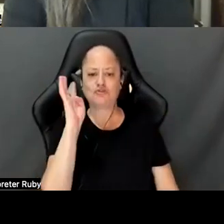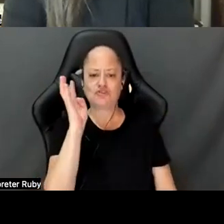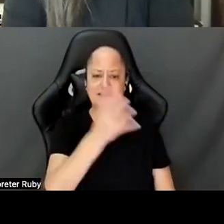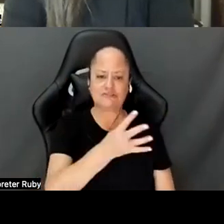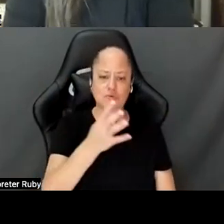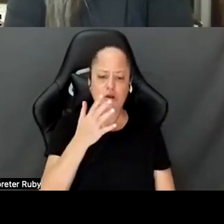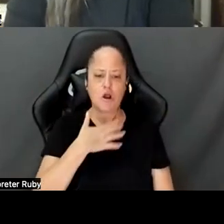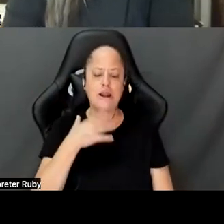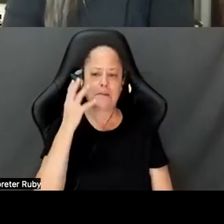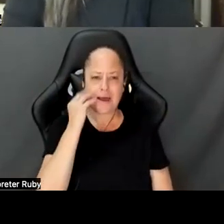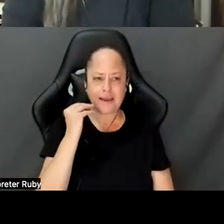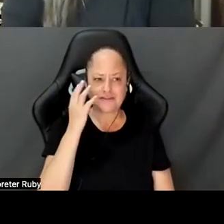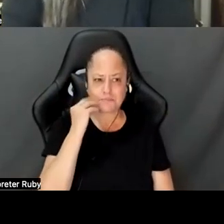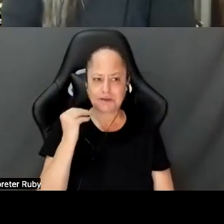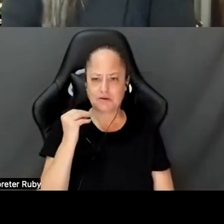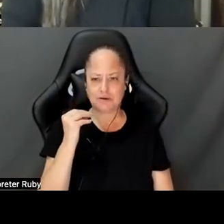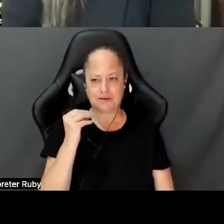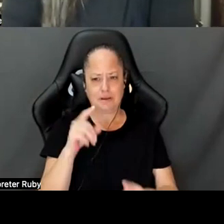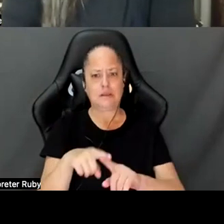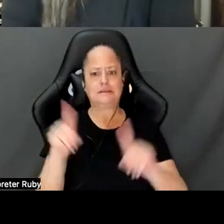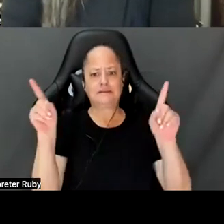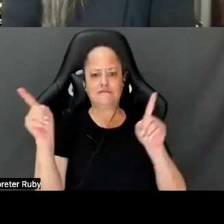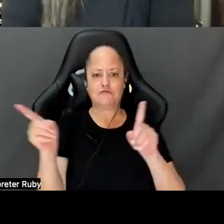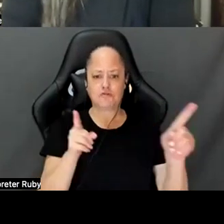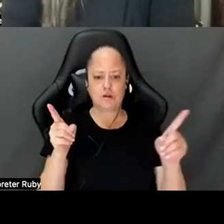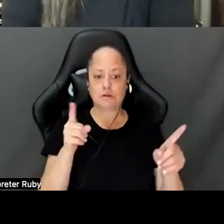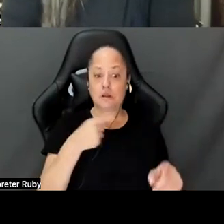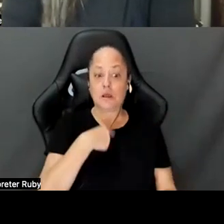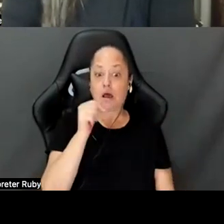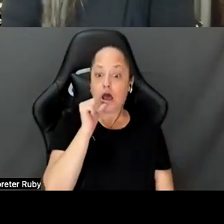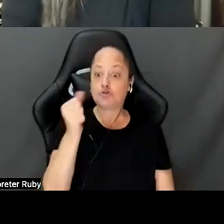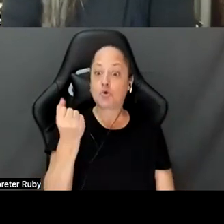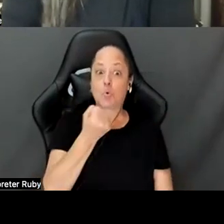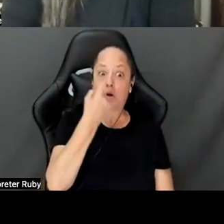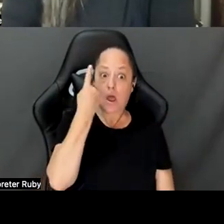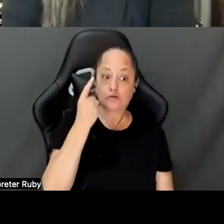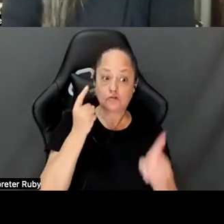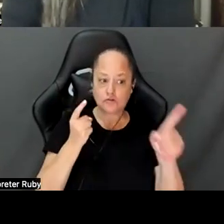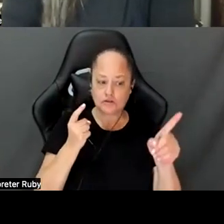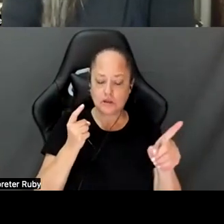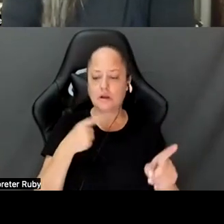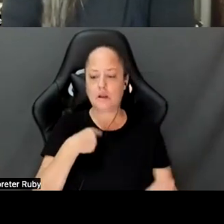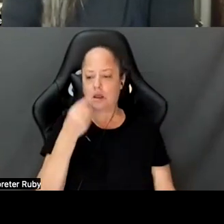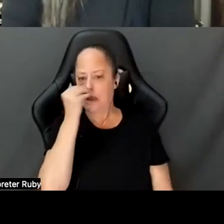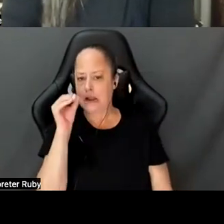experience. Like there's a big difference between I don't understand where you're coming from and I don't care.